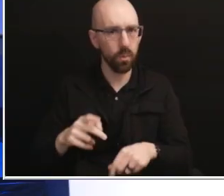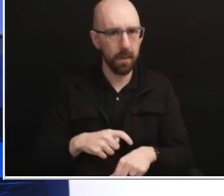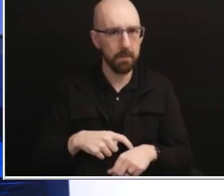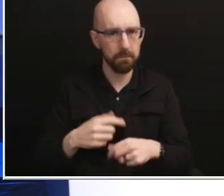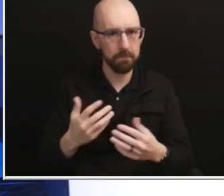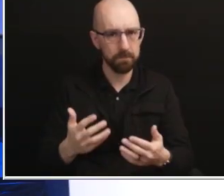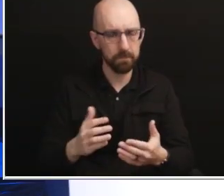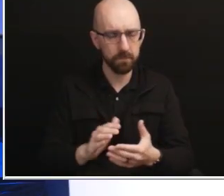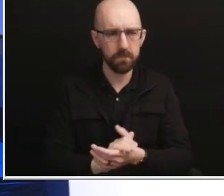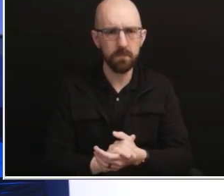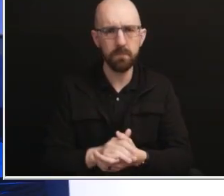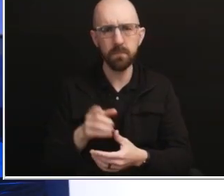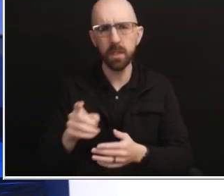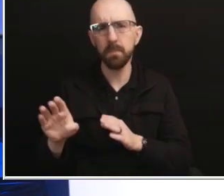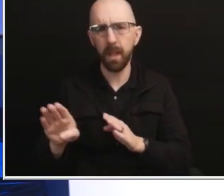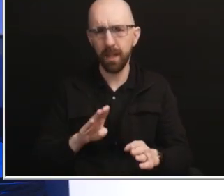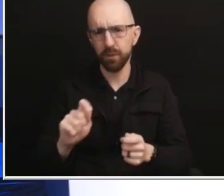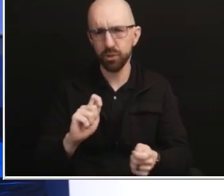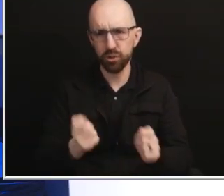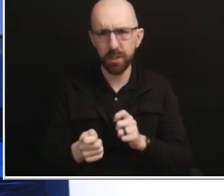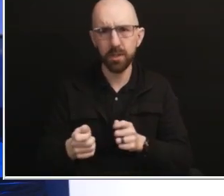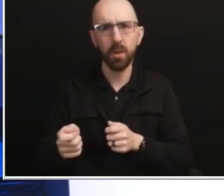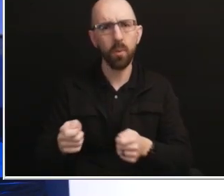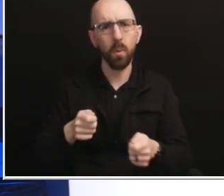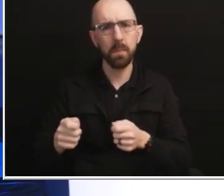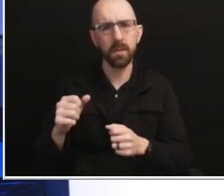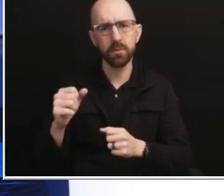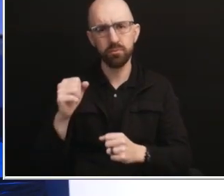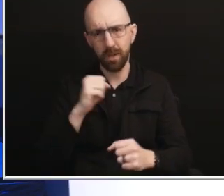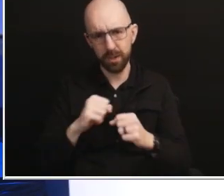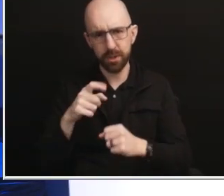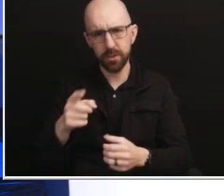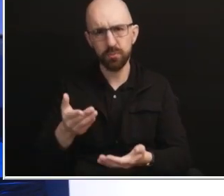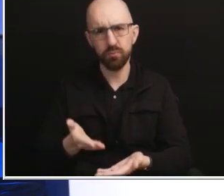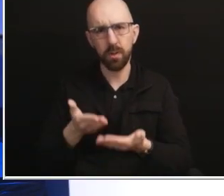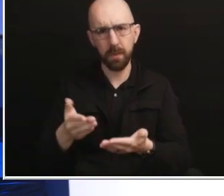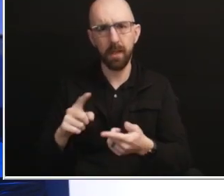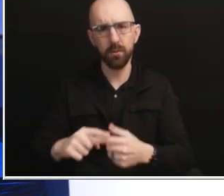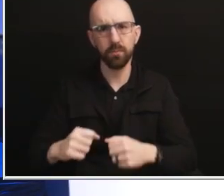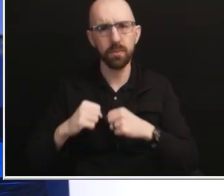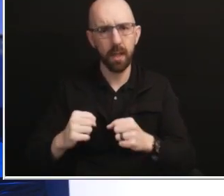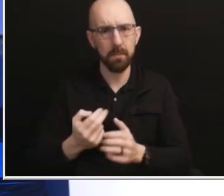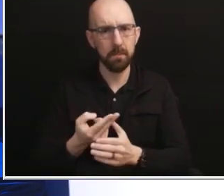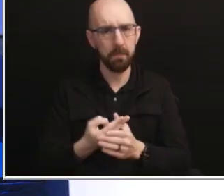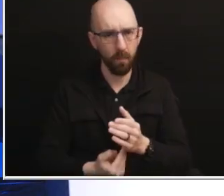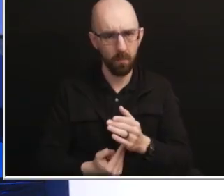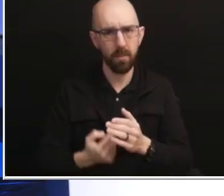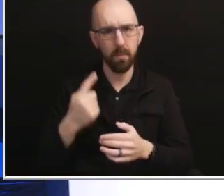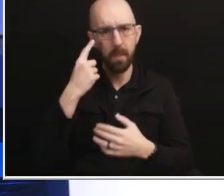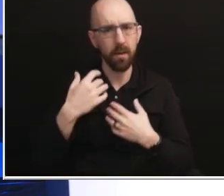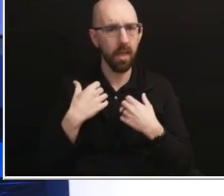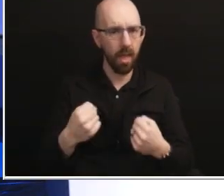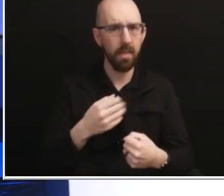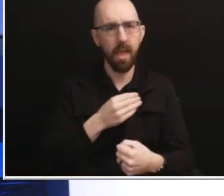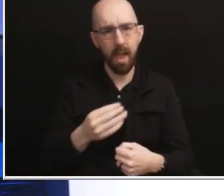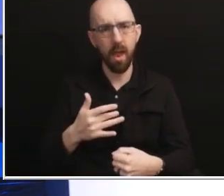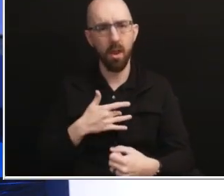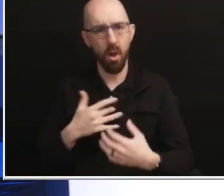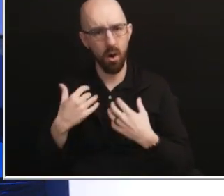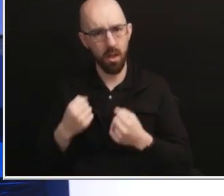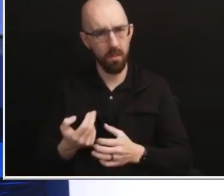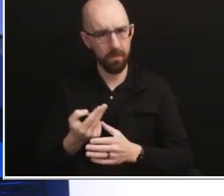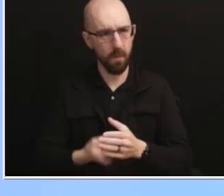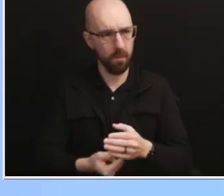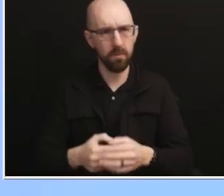Are there behavior changes or coping strategies you recommend to protect both mental health and heart health?